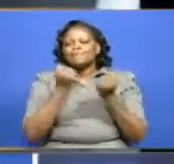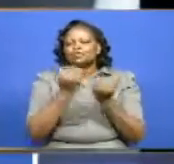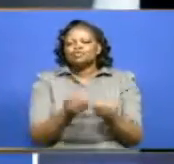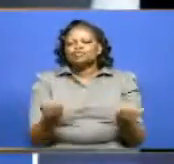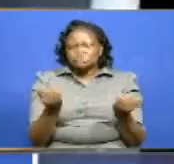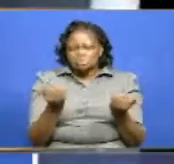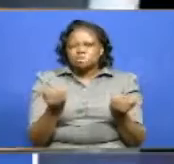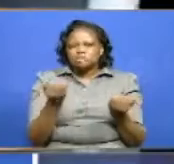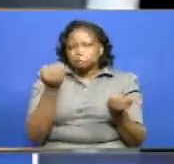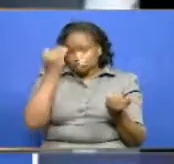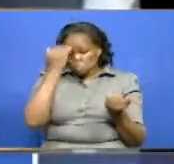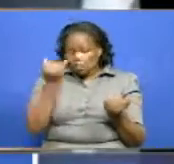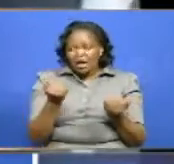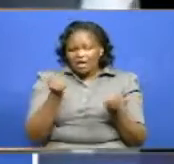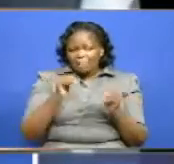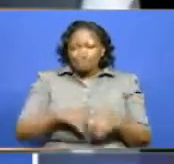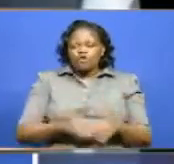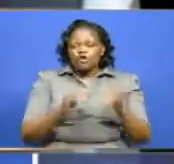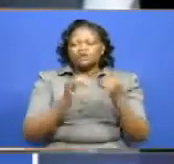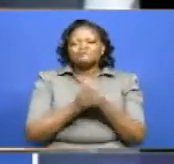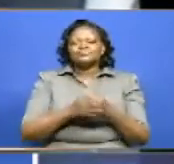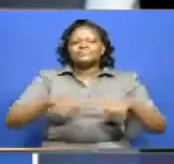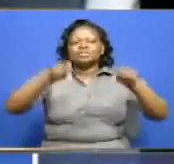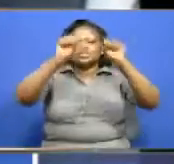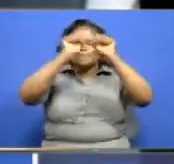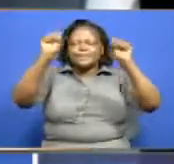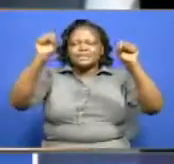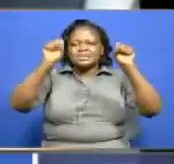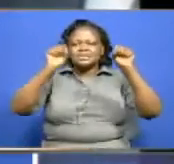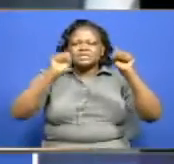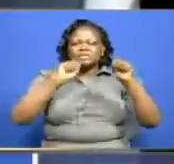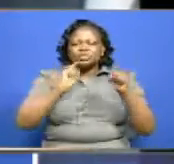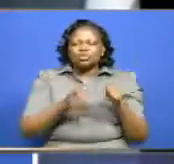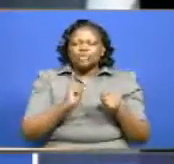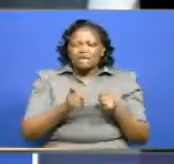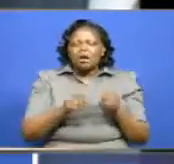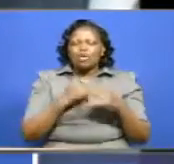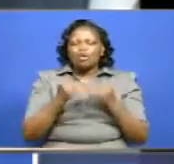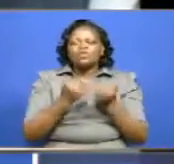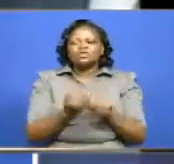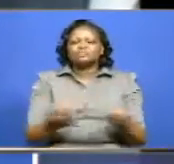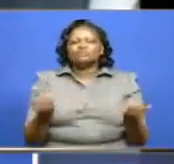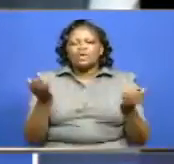children, so that in line with His Excellency the President's directive, all the